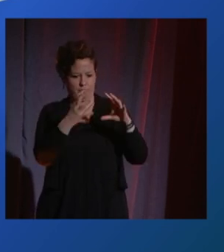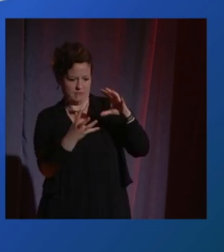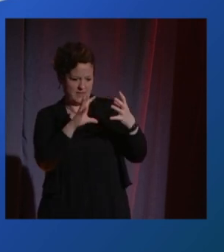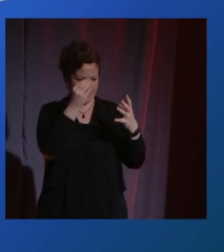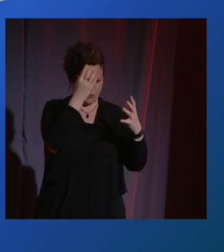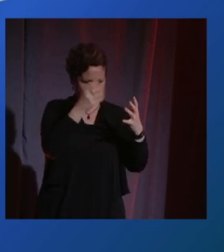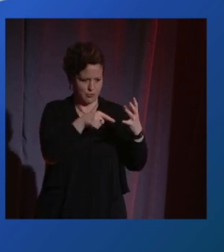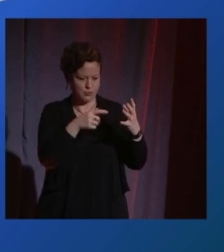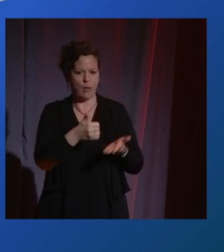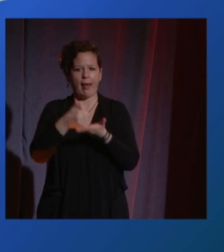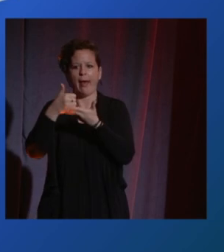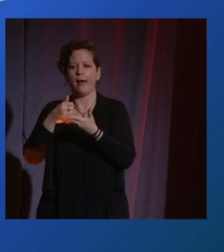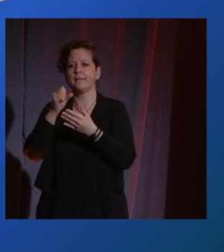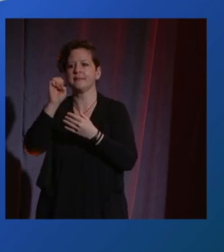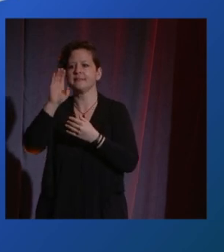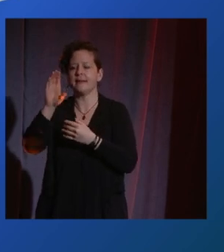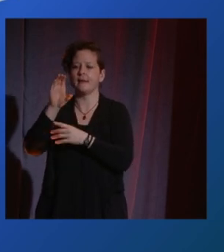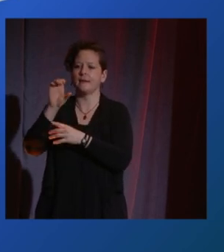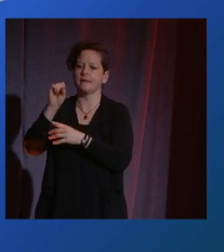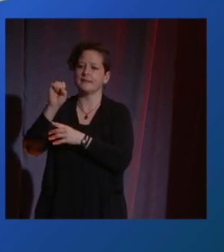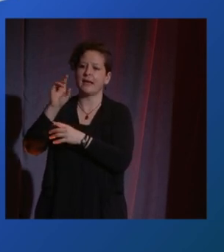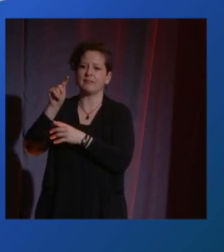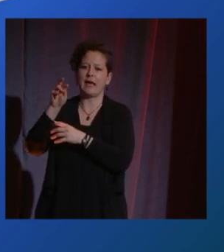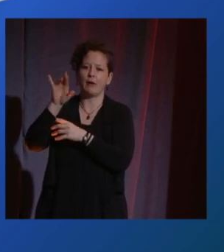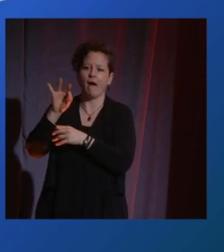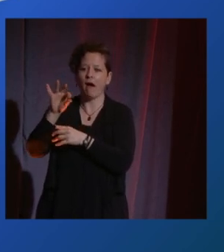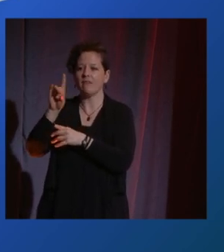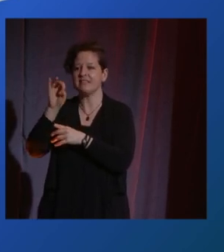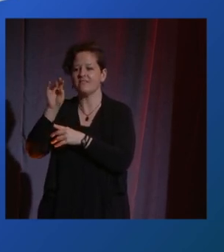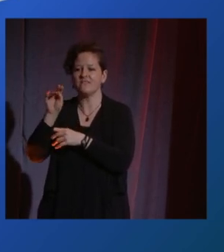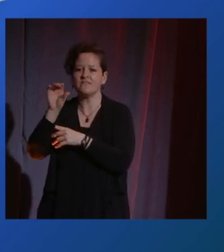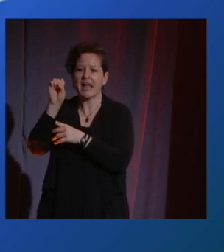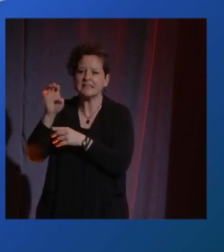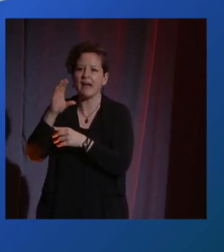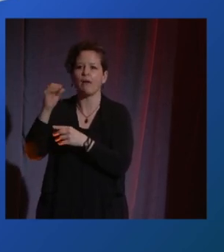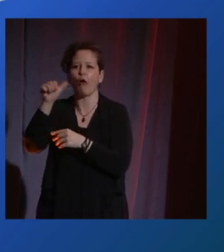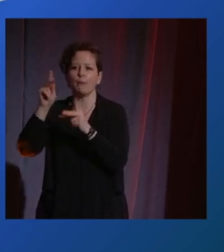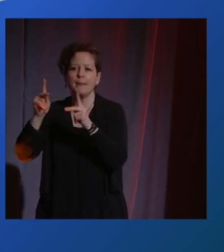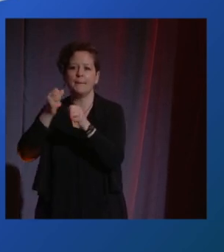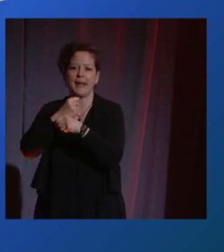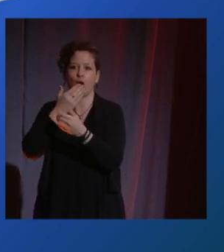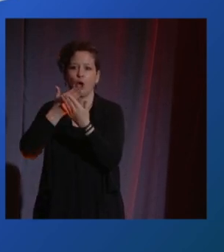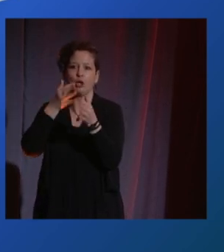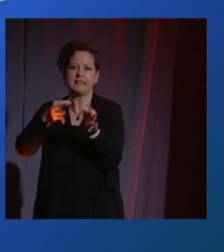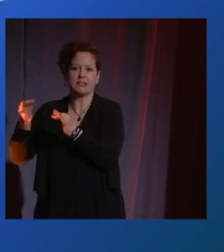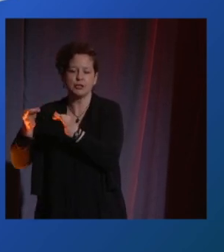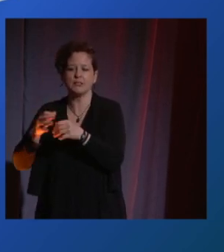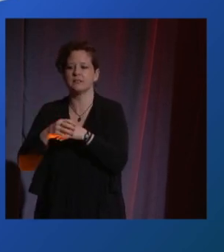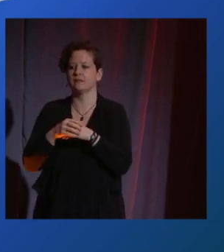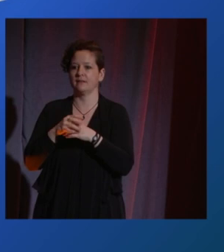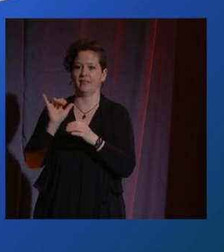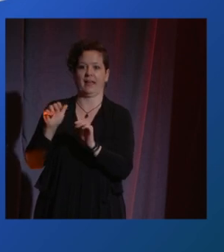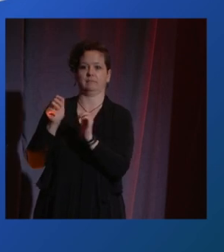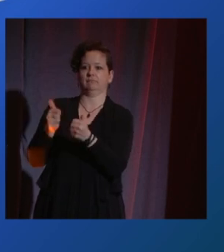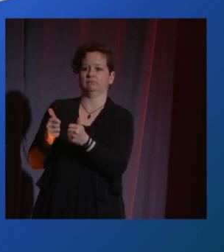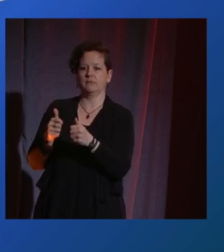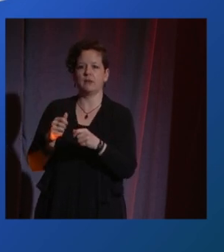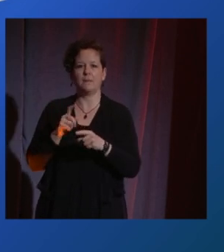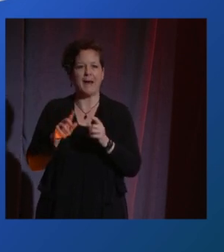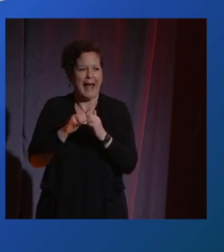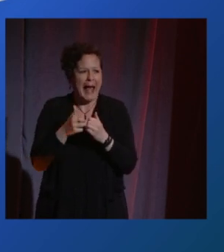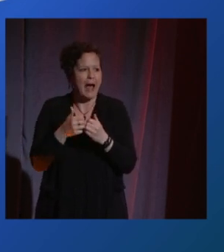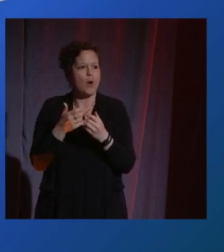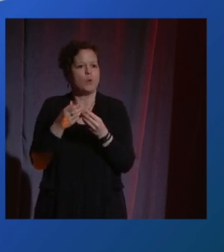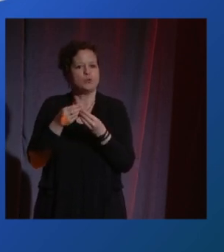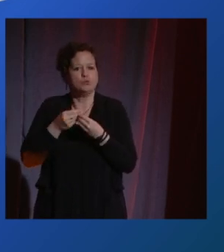security uh that that really gets me excited but it's not enough it's also you know using like the university to get it out to